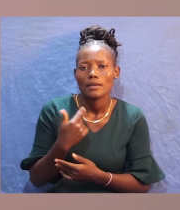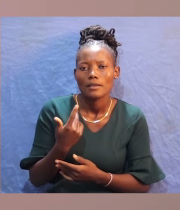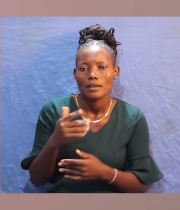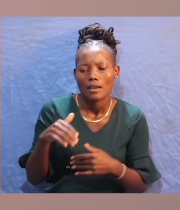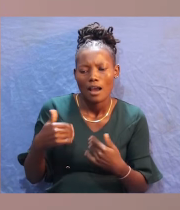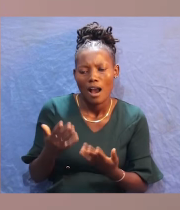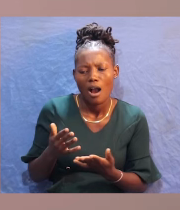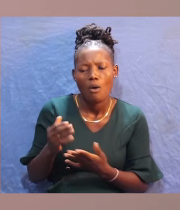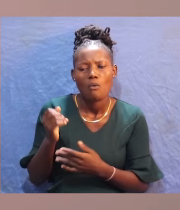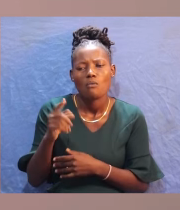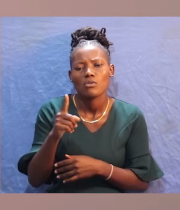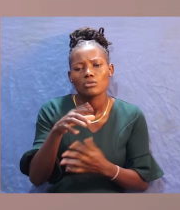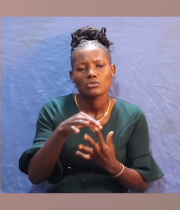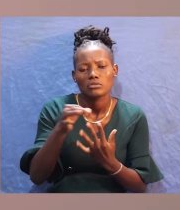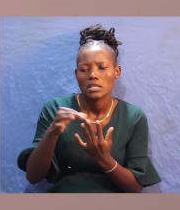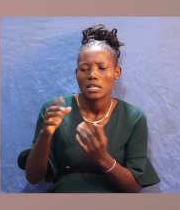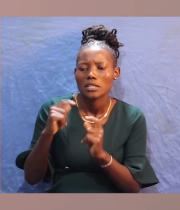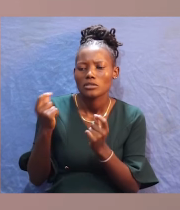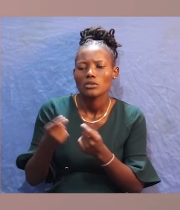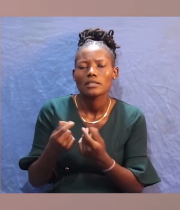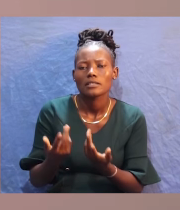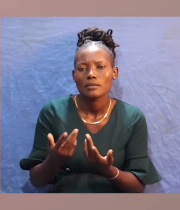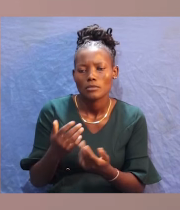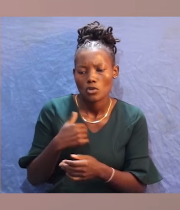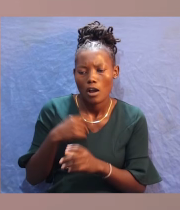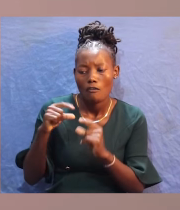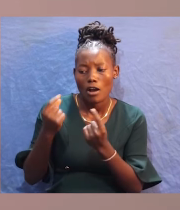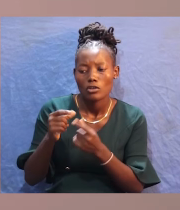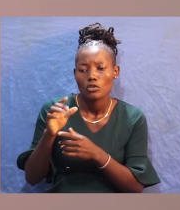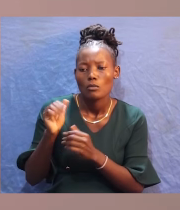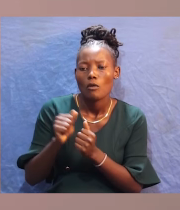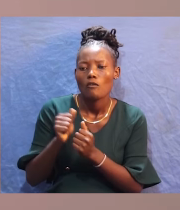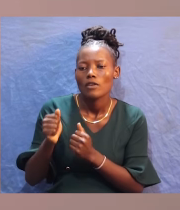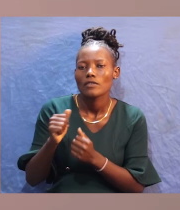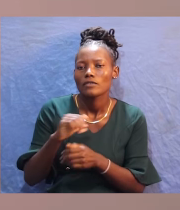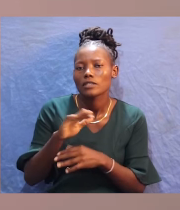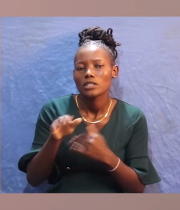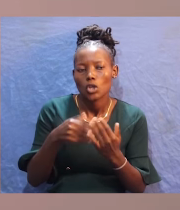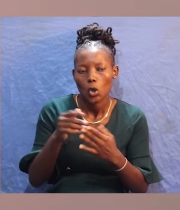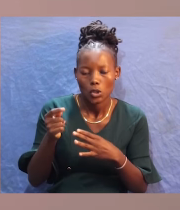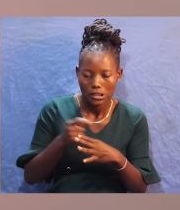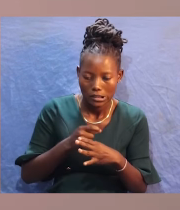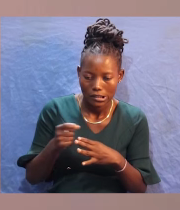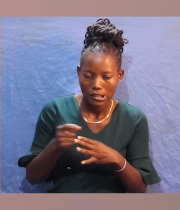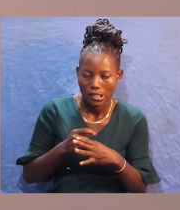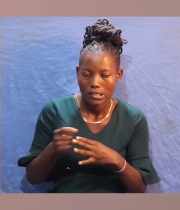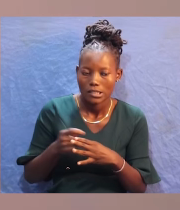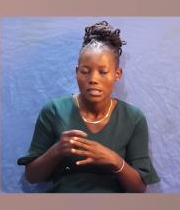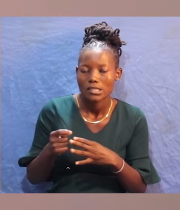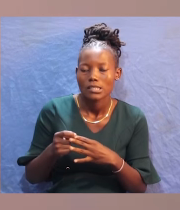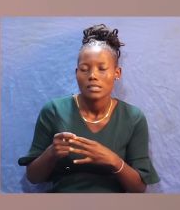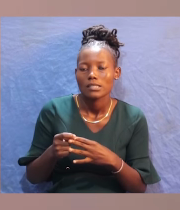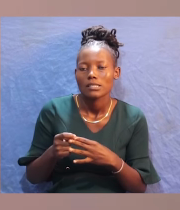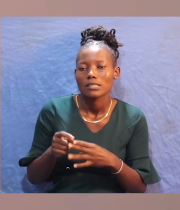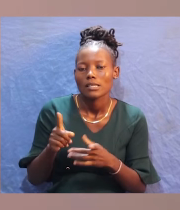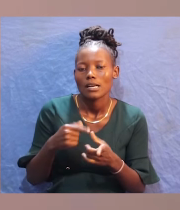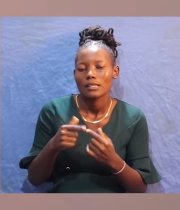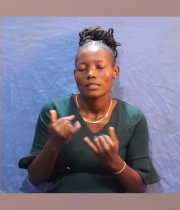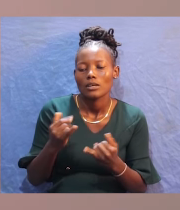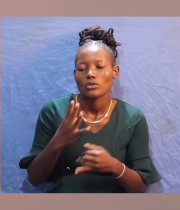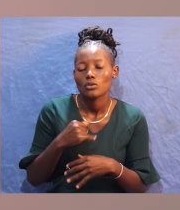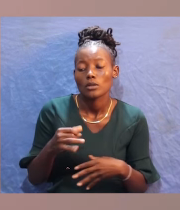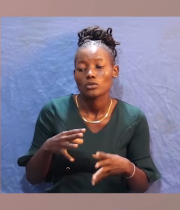How will you select your team? You have a group of 50, they've all been training. you want to take them for a